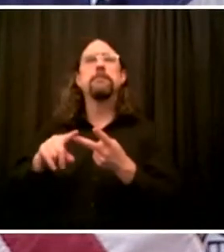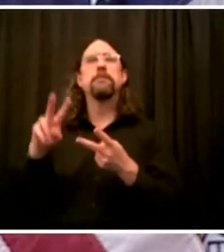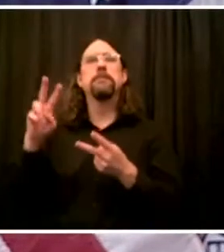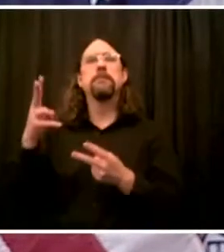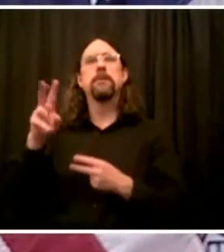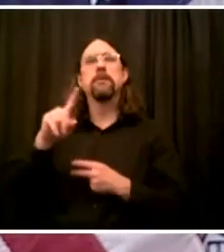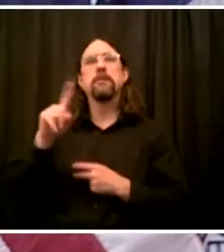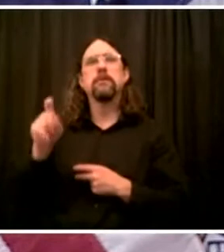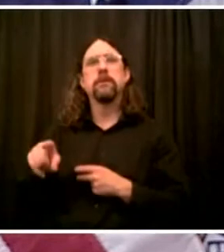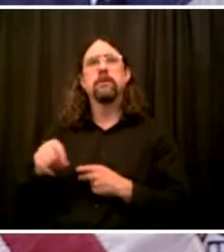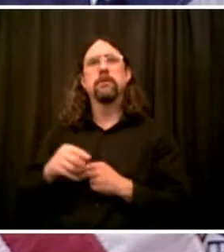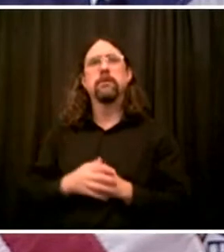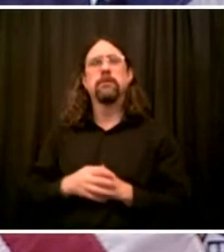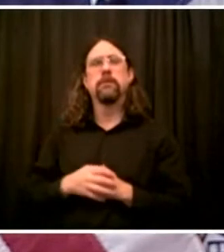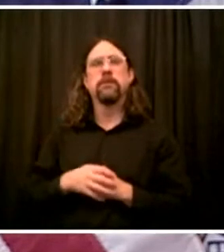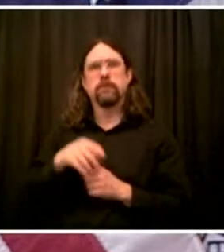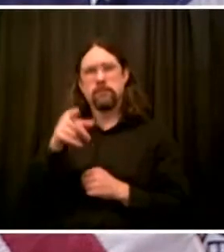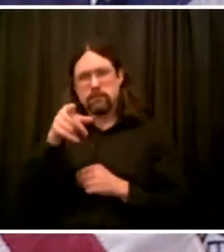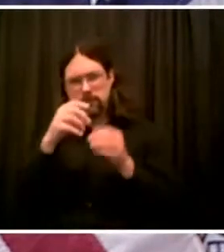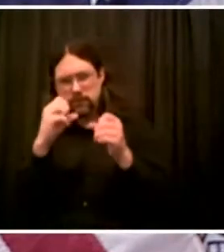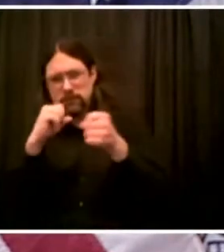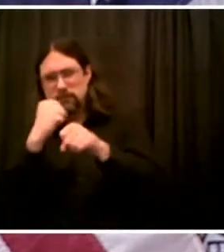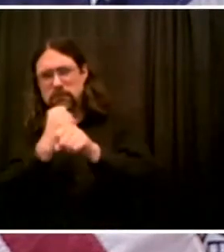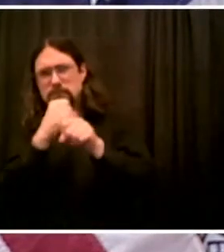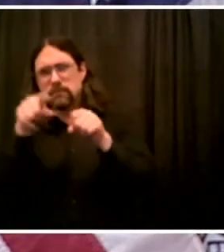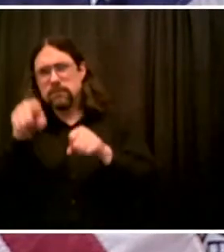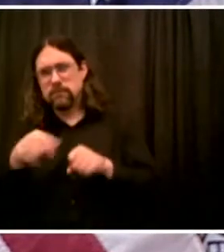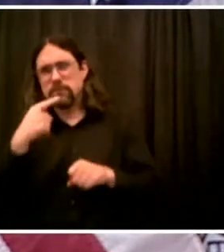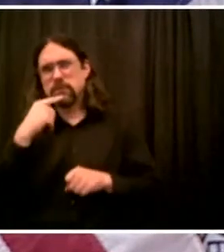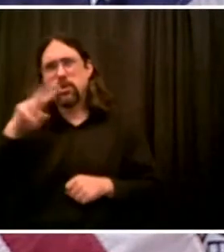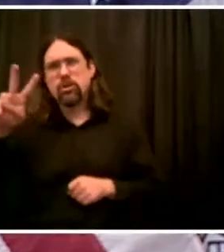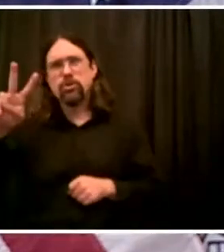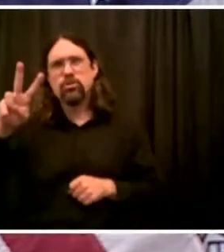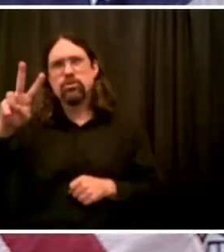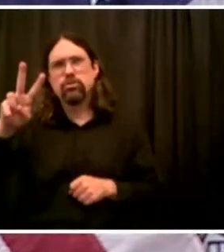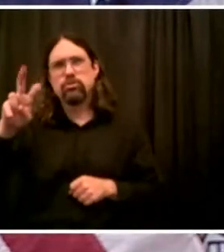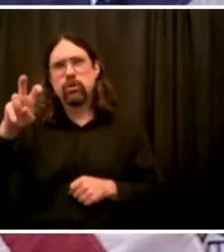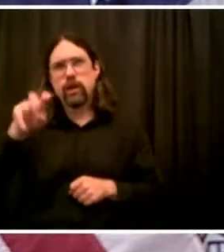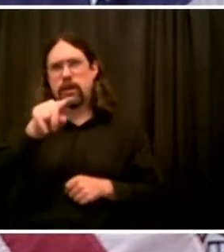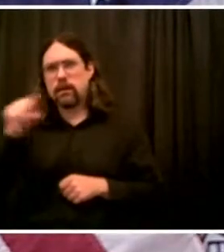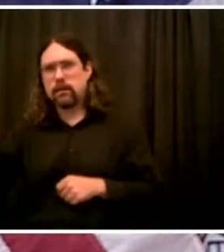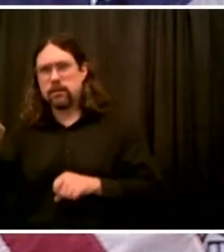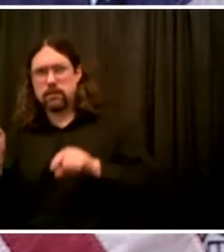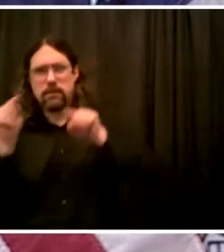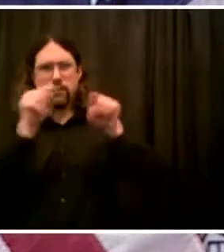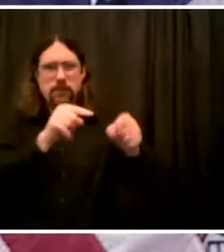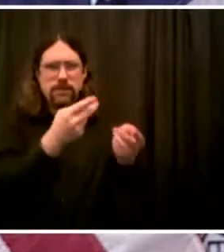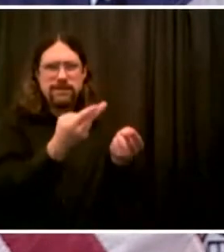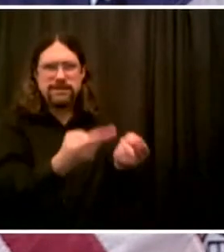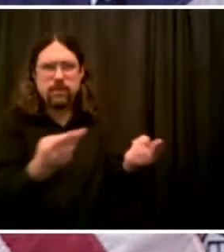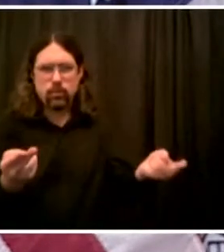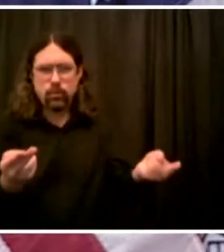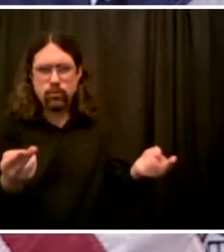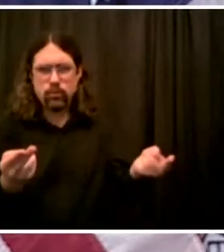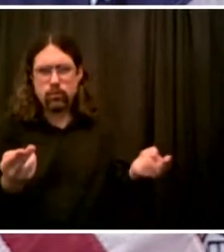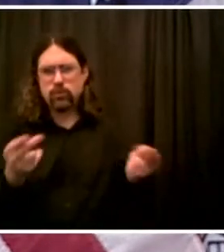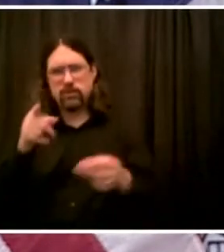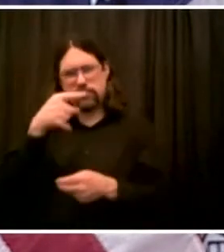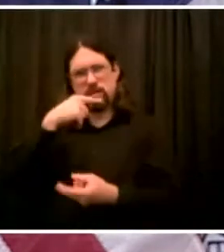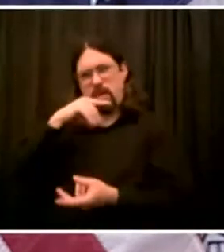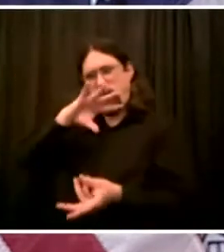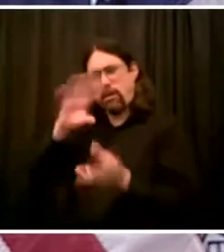and then decided they didn't want to go inside? And if so, when you're saying they're accepting services, what services are they accepting if in fact they